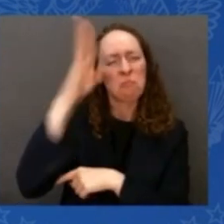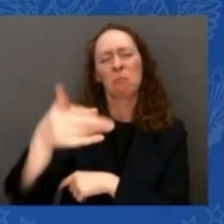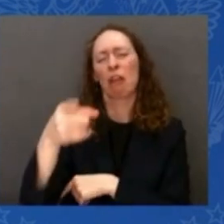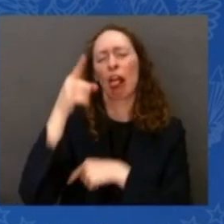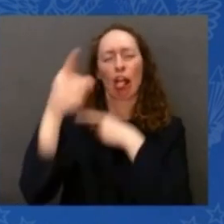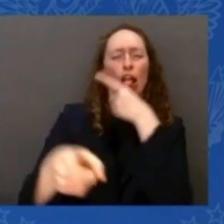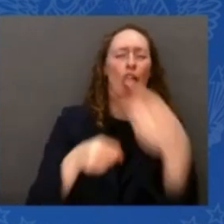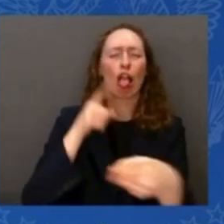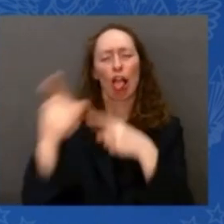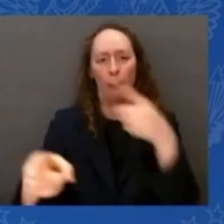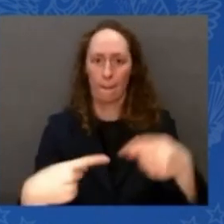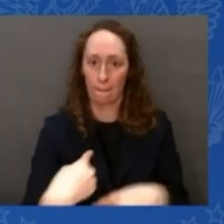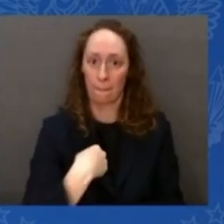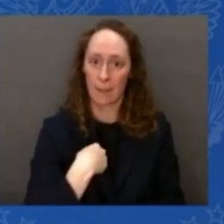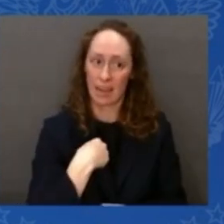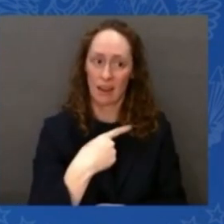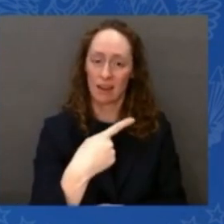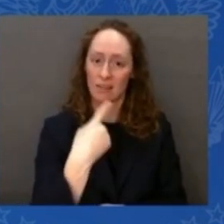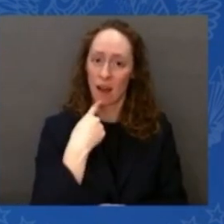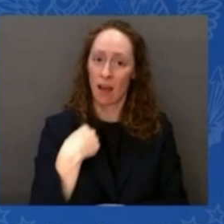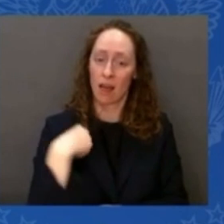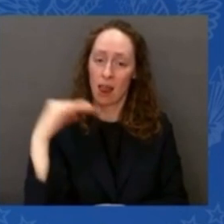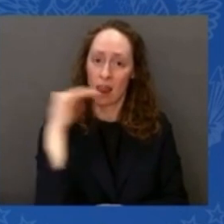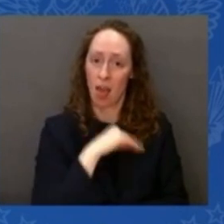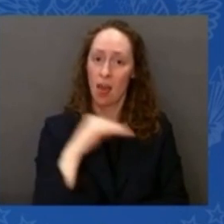I'm going to be good.